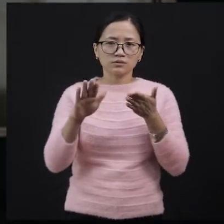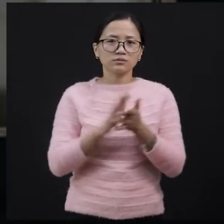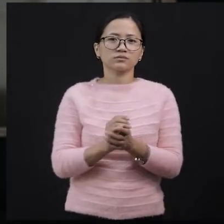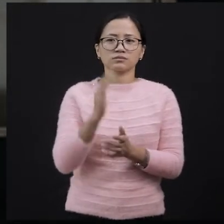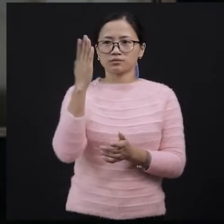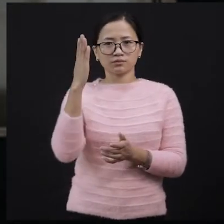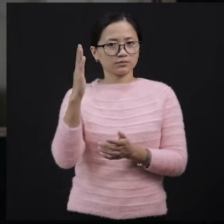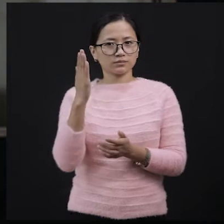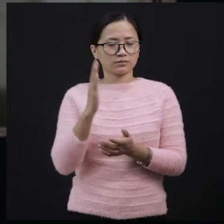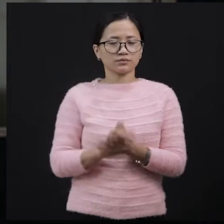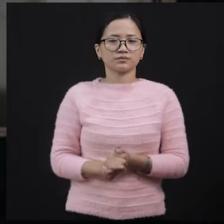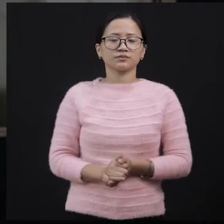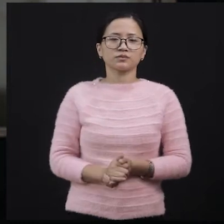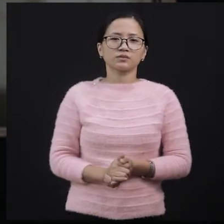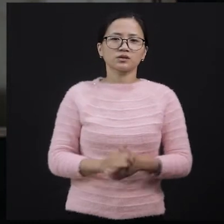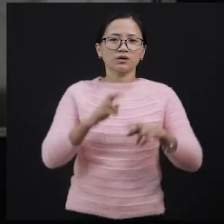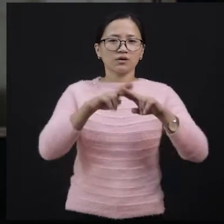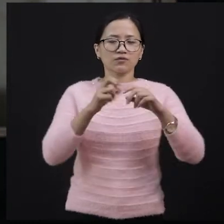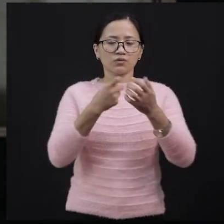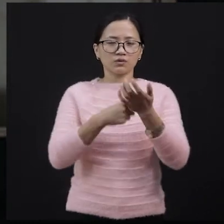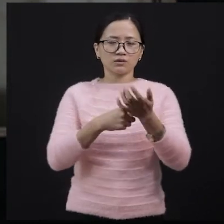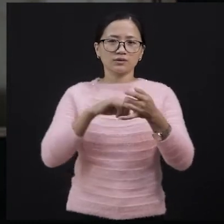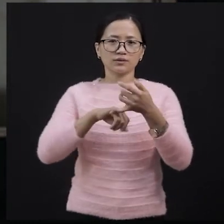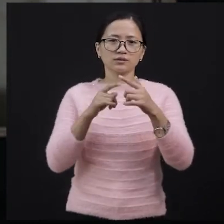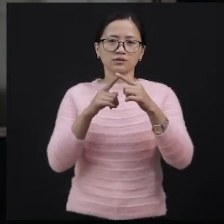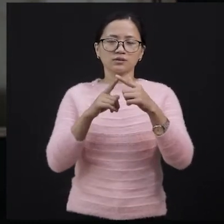glass, but it is a frosted glass.